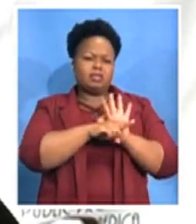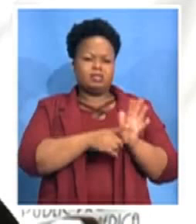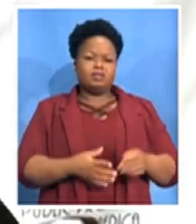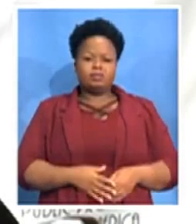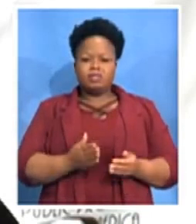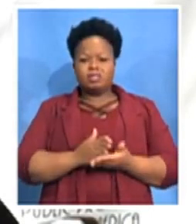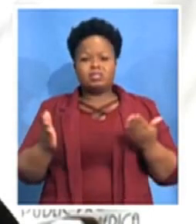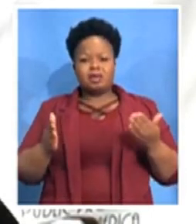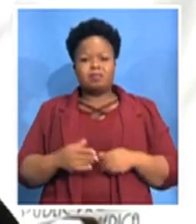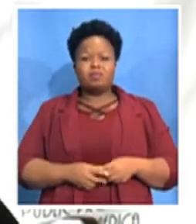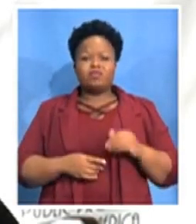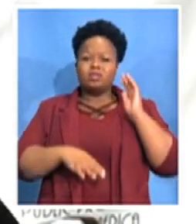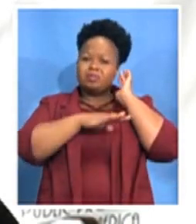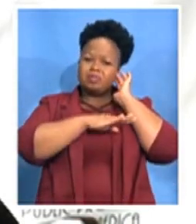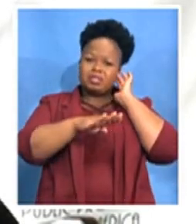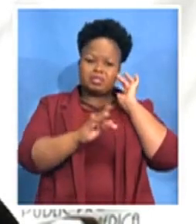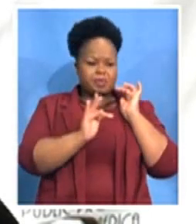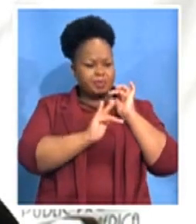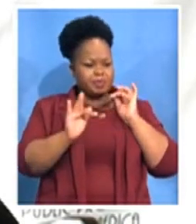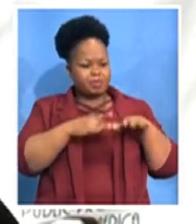no linen.